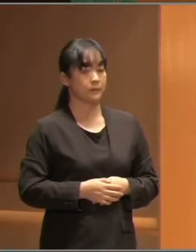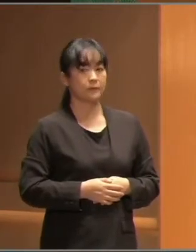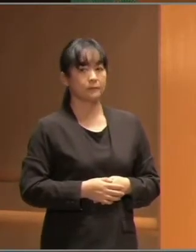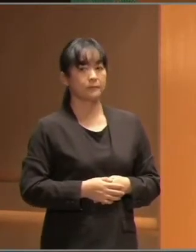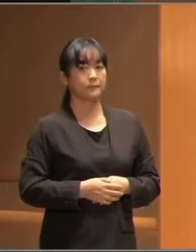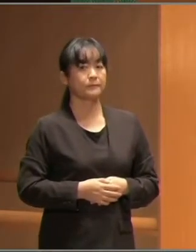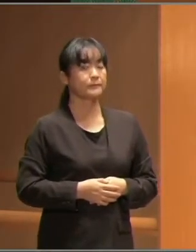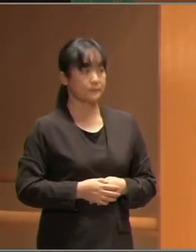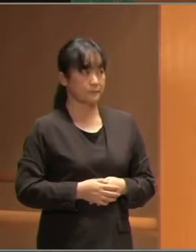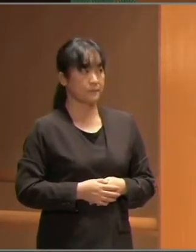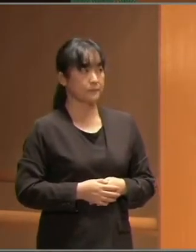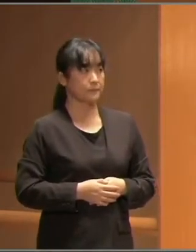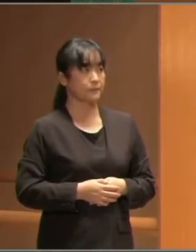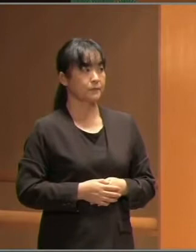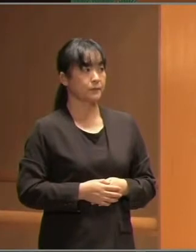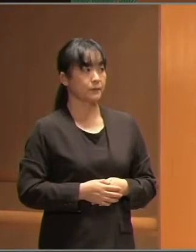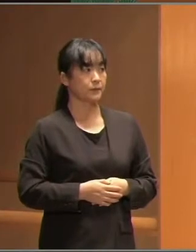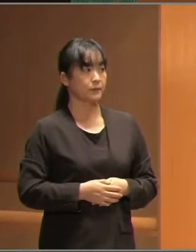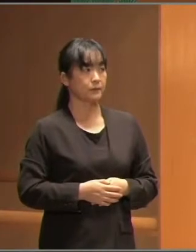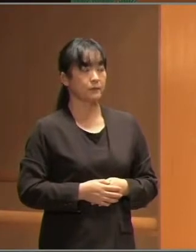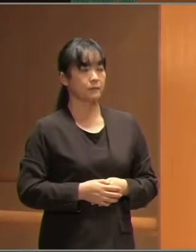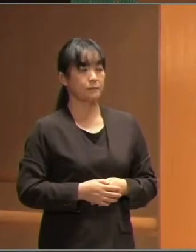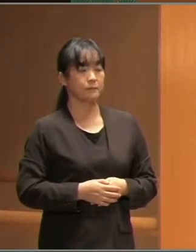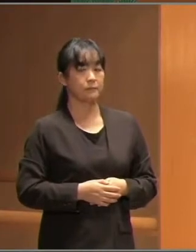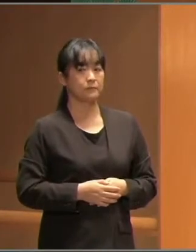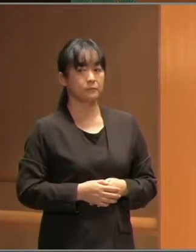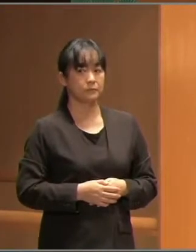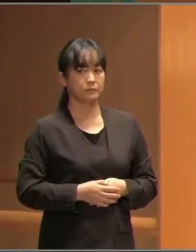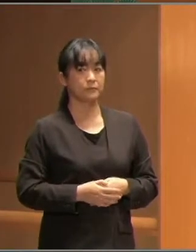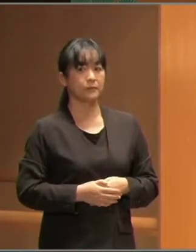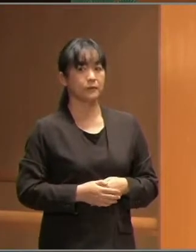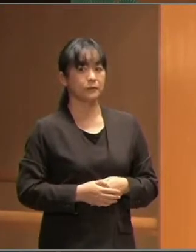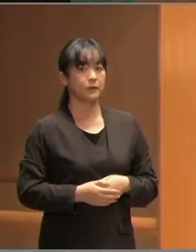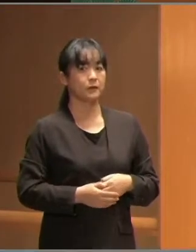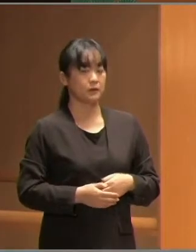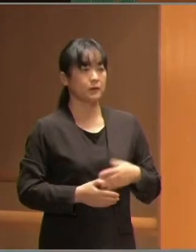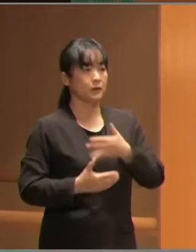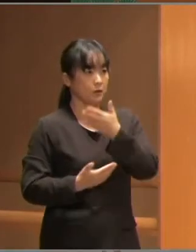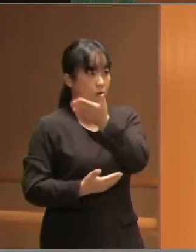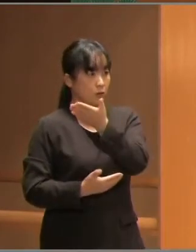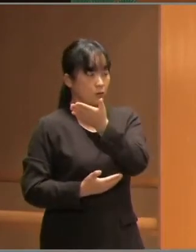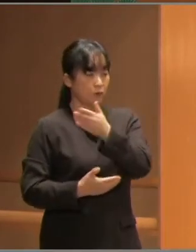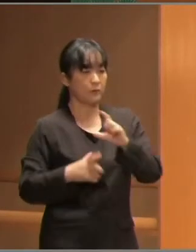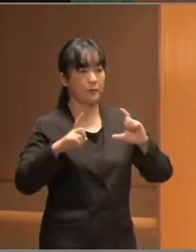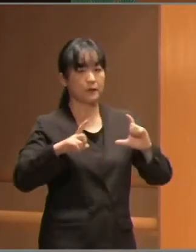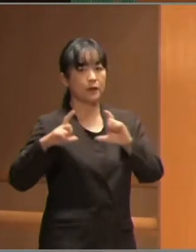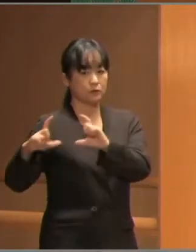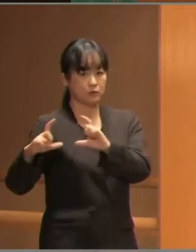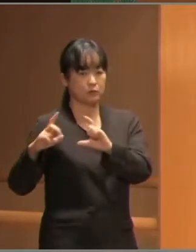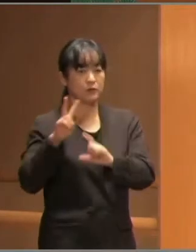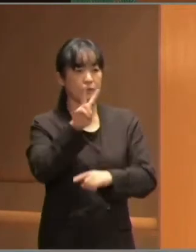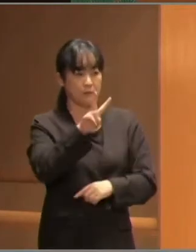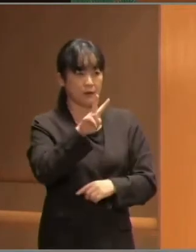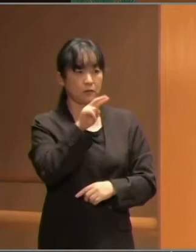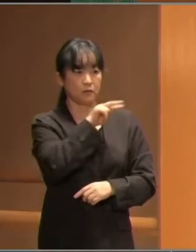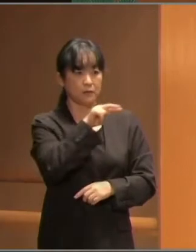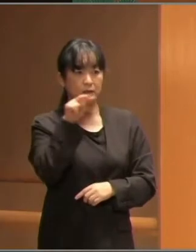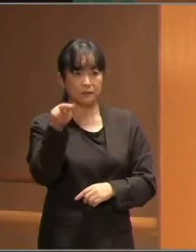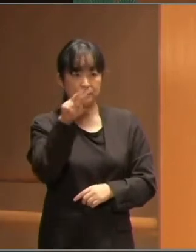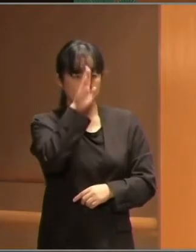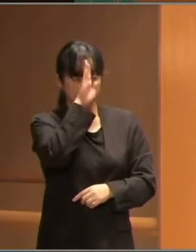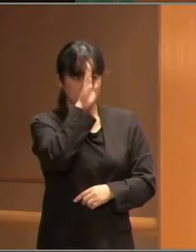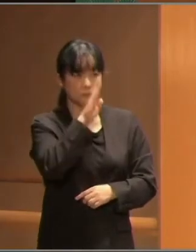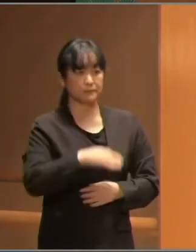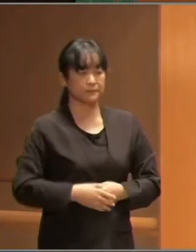Could you share the screen? Well, first, these panels, 2 panels,